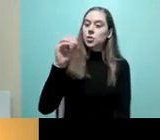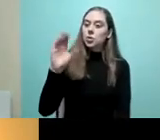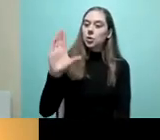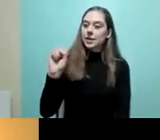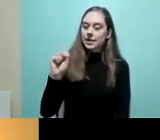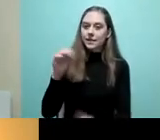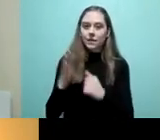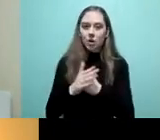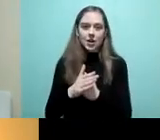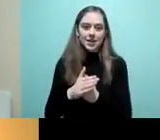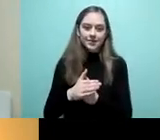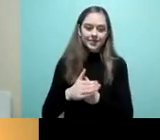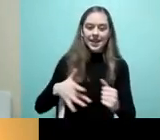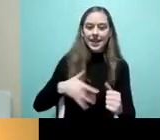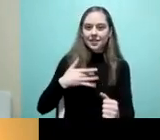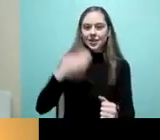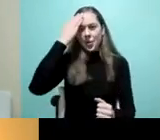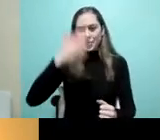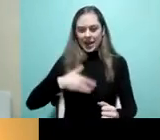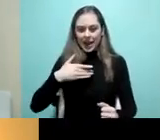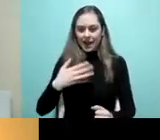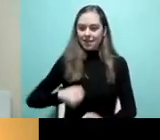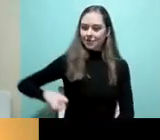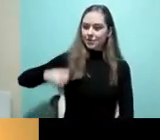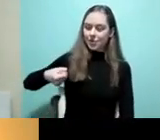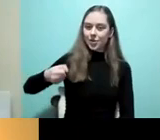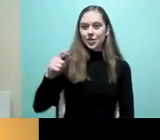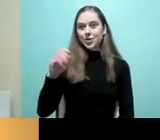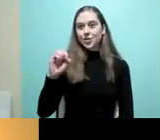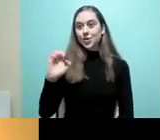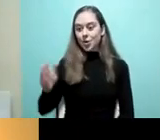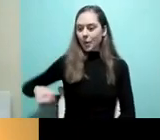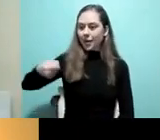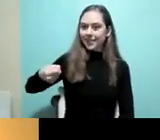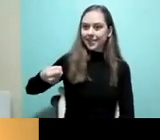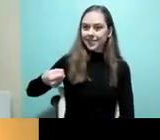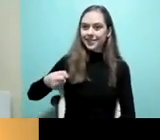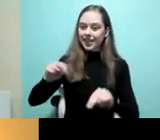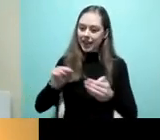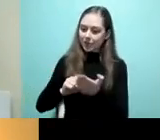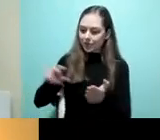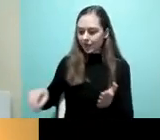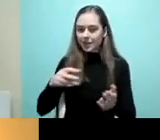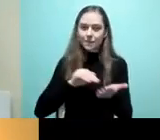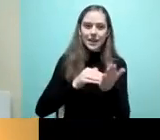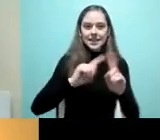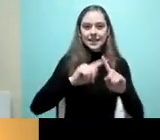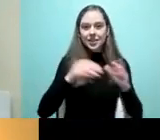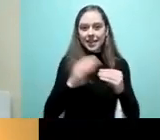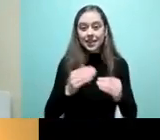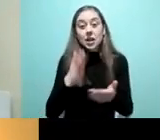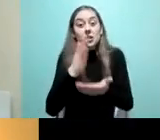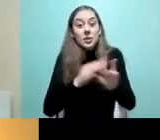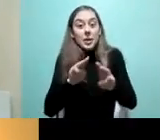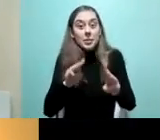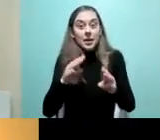We all have a toolbox. Everybody has. Some people have more tools in there than others, and some people have a lot of tools but they don't